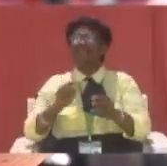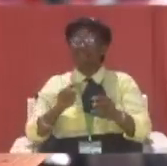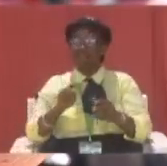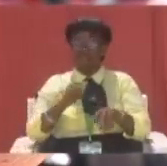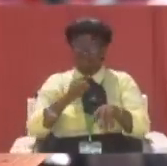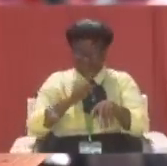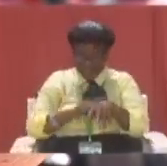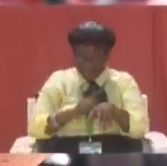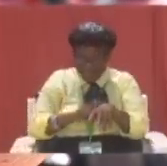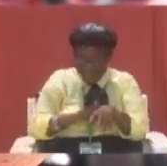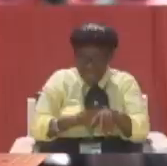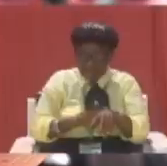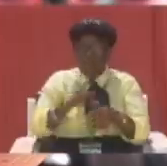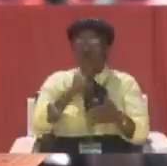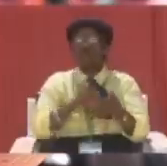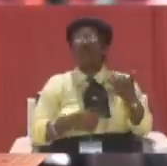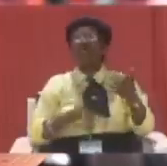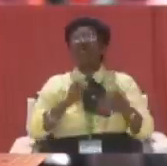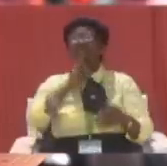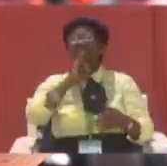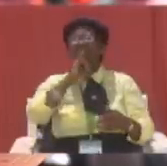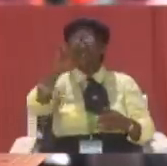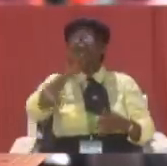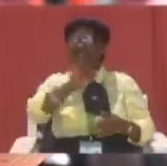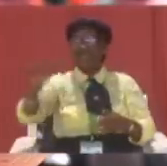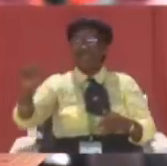What is a wonder?